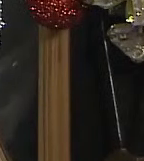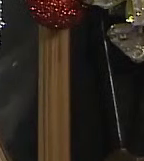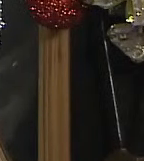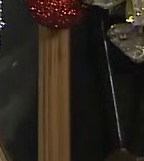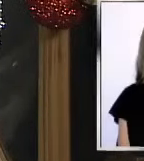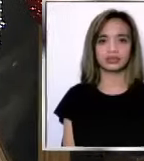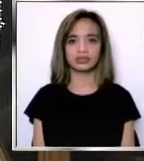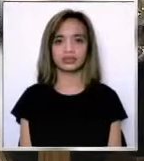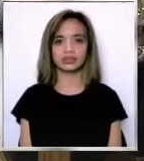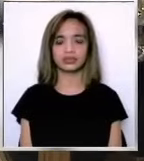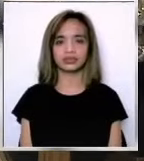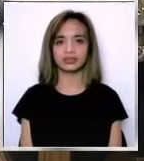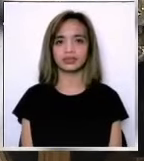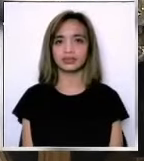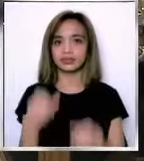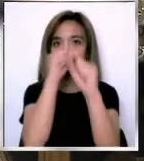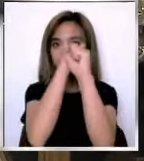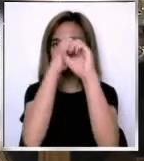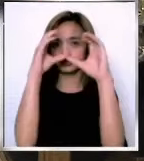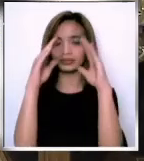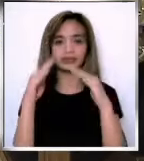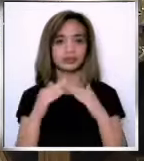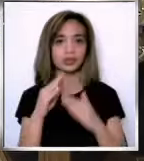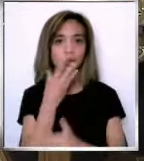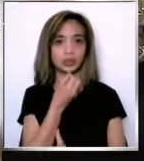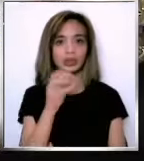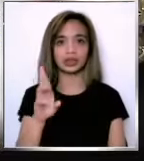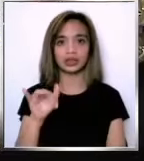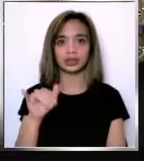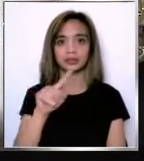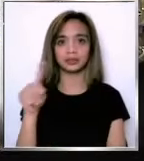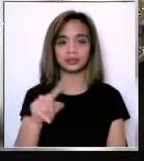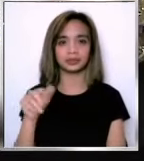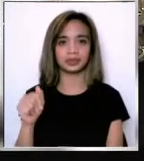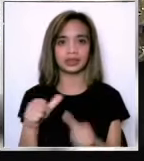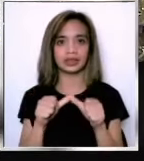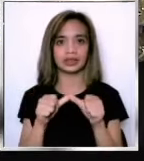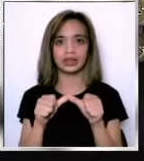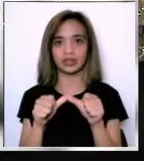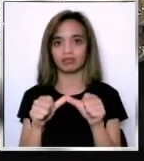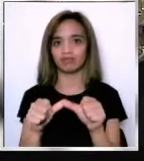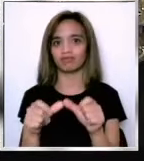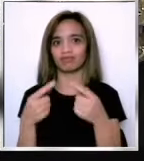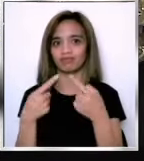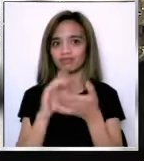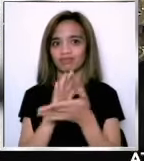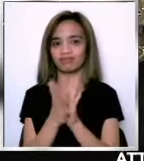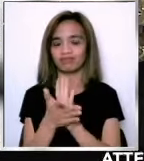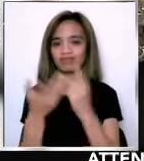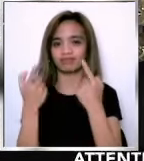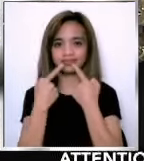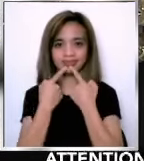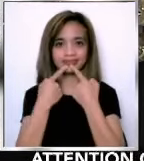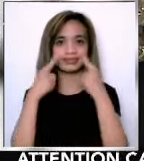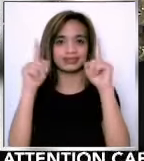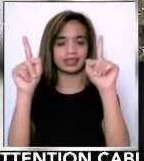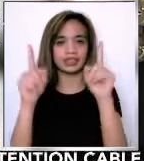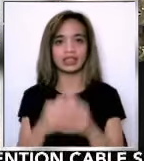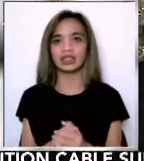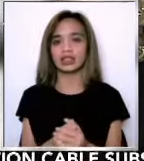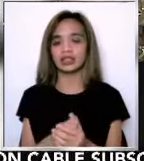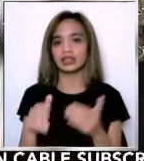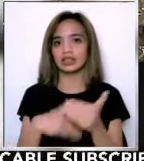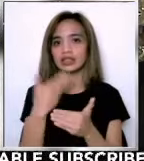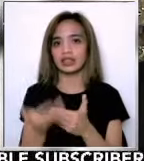Ang dream house ni Dabarkads Ryzza Mae Dizon on its way to realization na. Hindi rin magpapahuli ang favorite family of the internet na Team